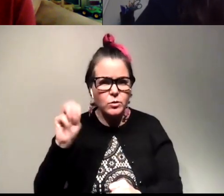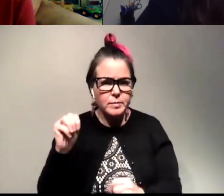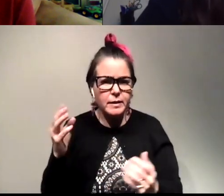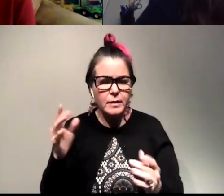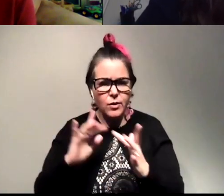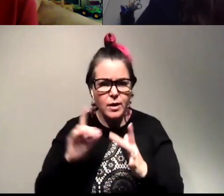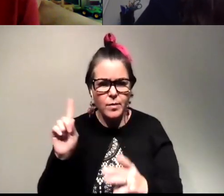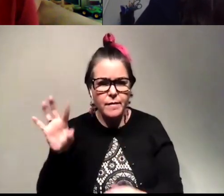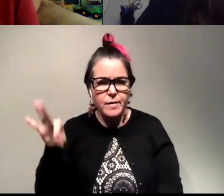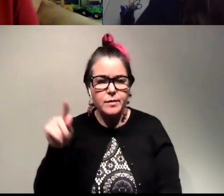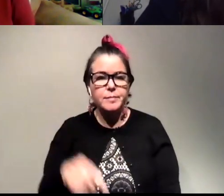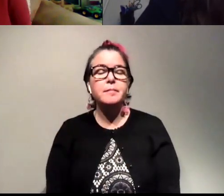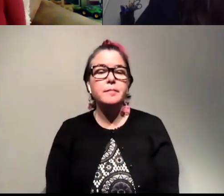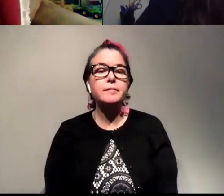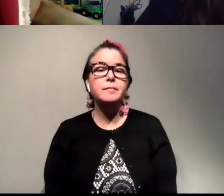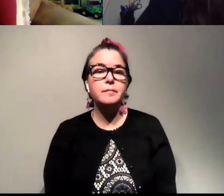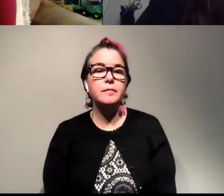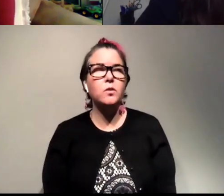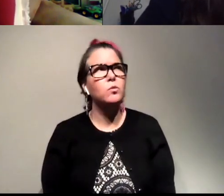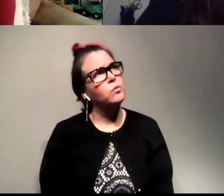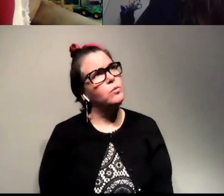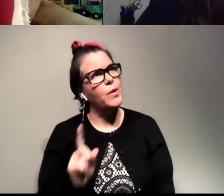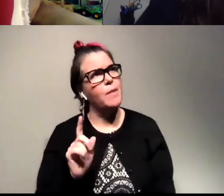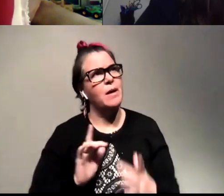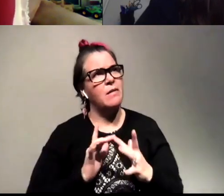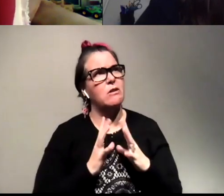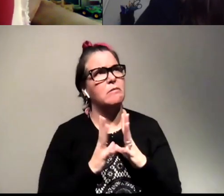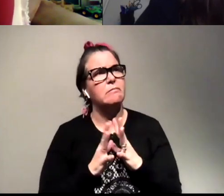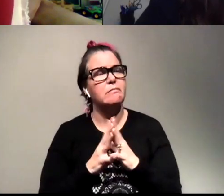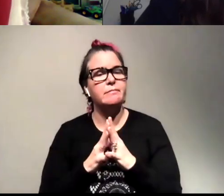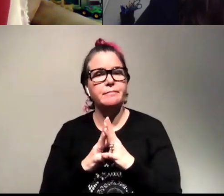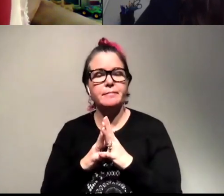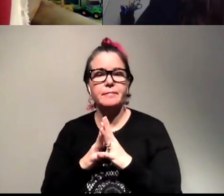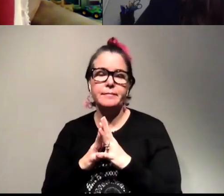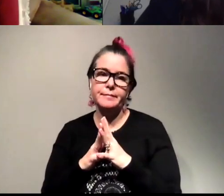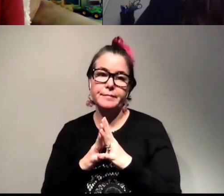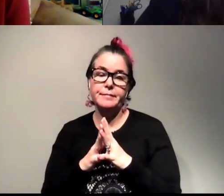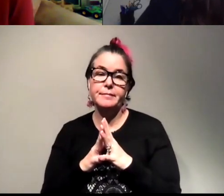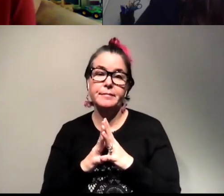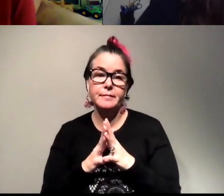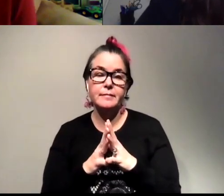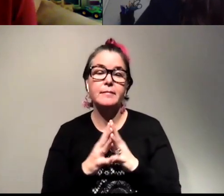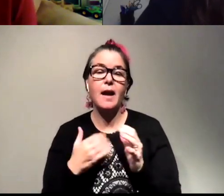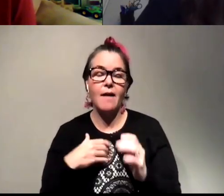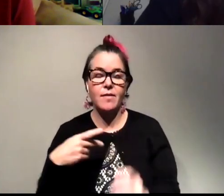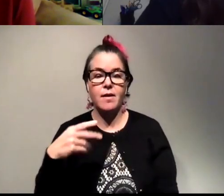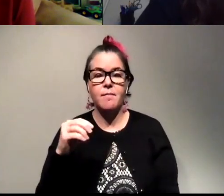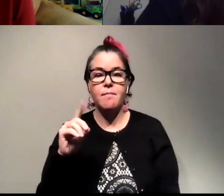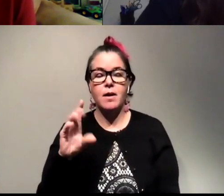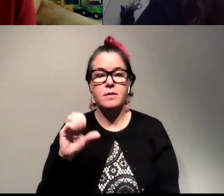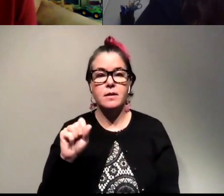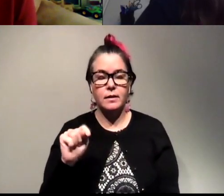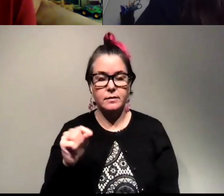internet? Yeah. So, where am I on the internet? I do have a podcast